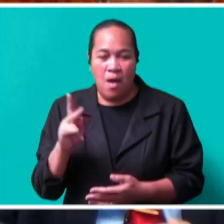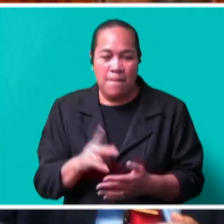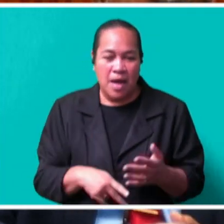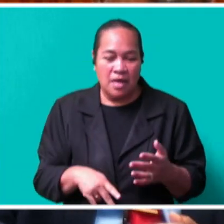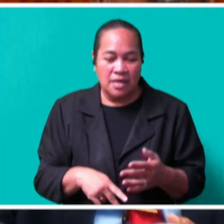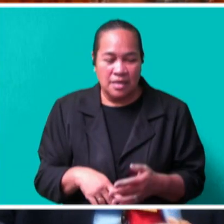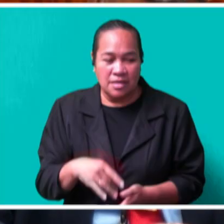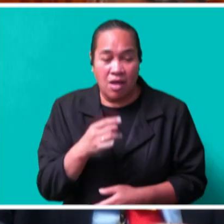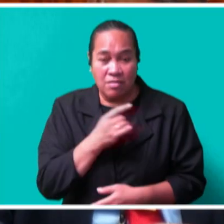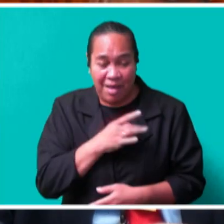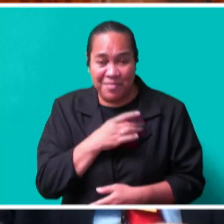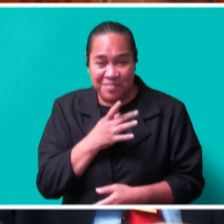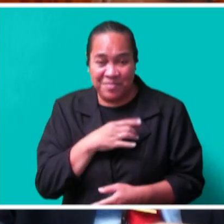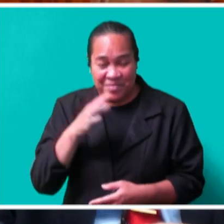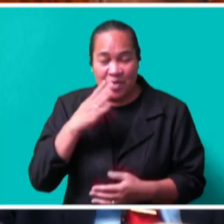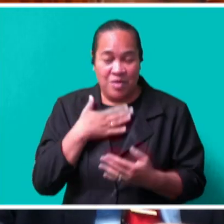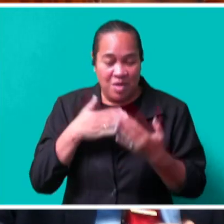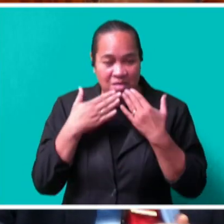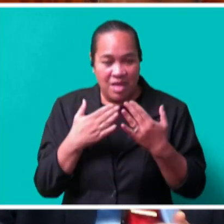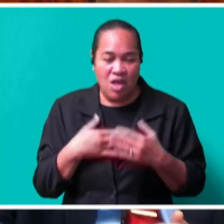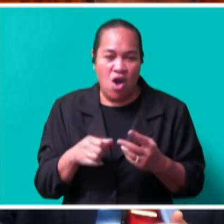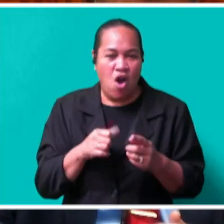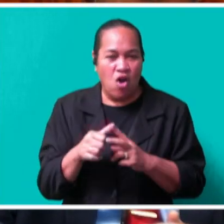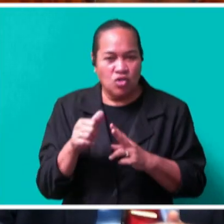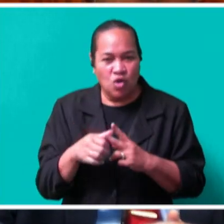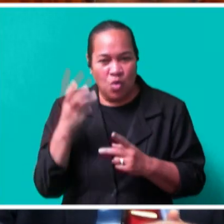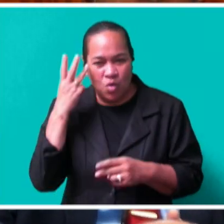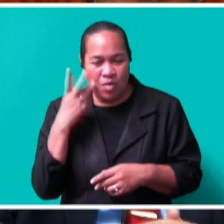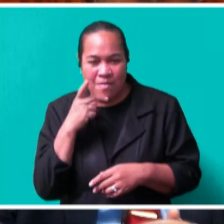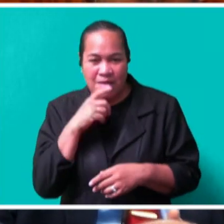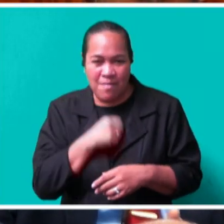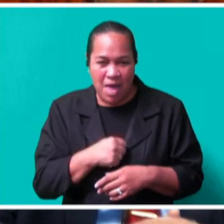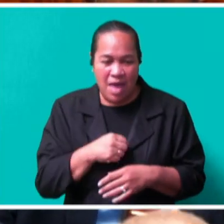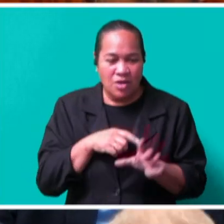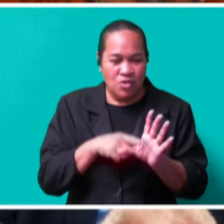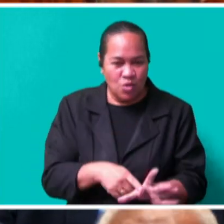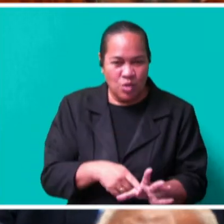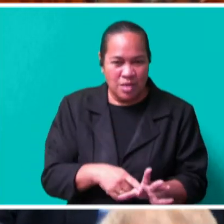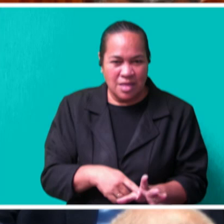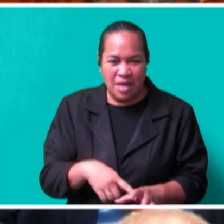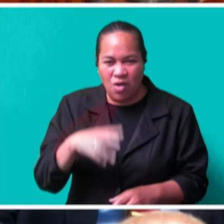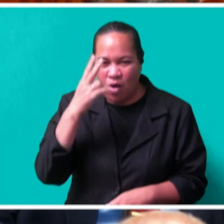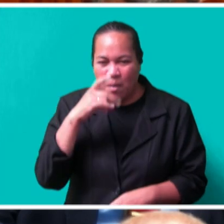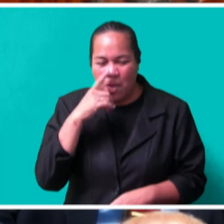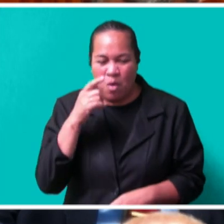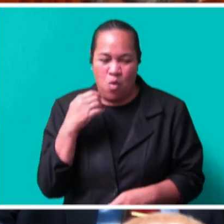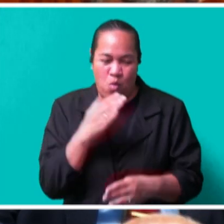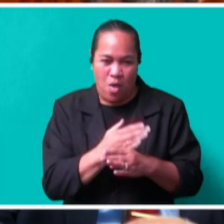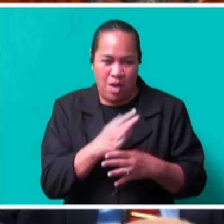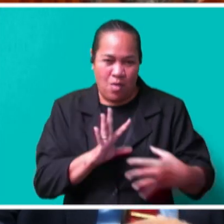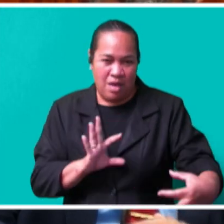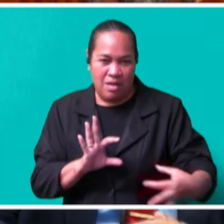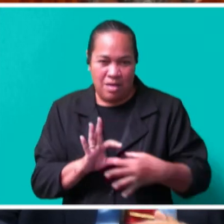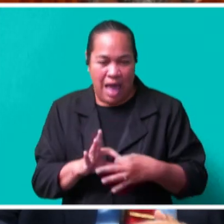agencies, and most importantly to the men, women, youth and elders of our coastal communities who have worked